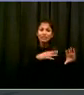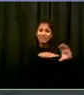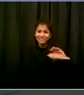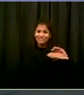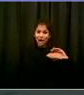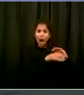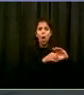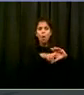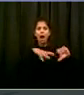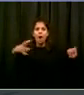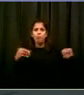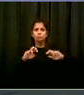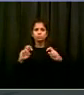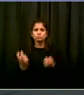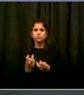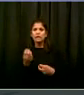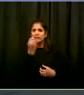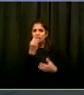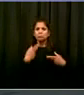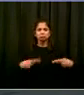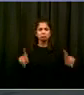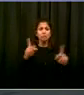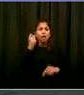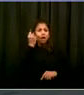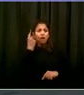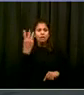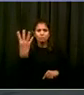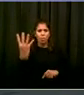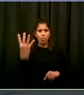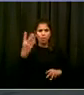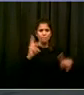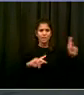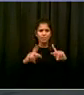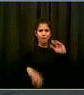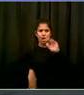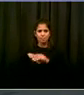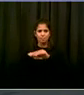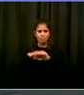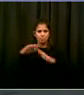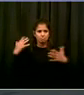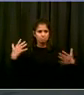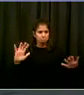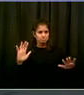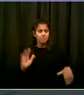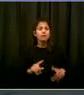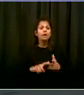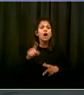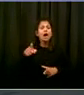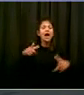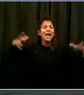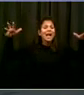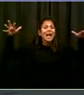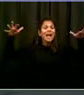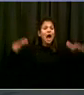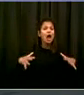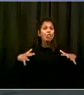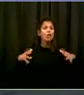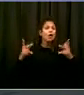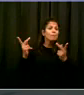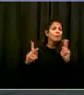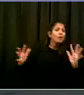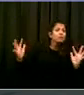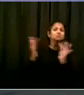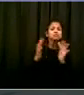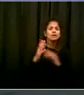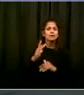people wearing masks in their businesses, practicing social distancing, not letting too many people into the business. If there's a line, socially distancing the line, all the things